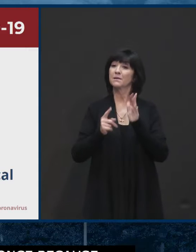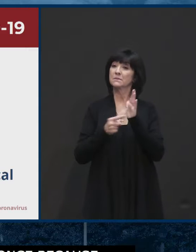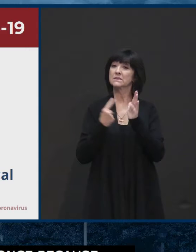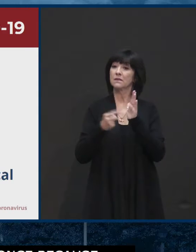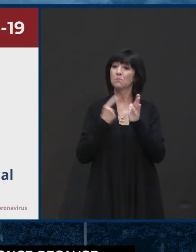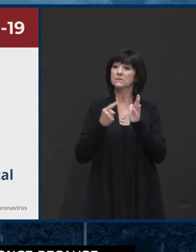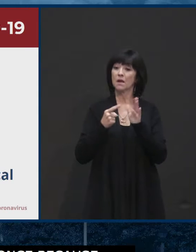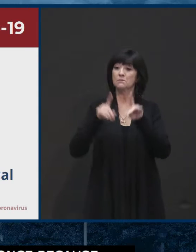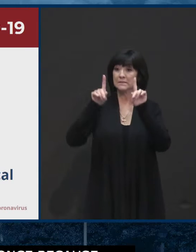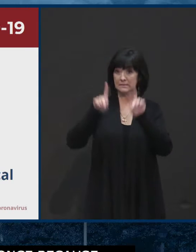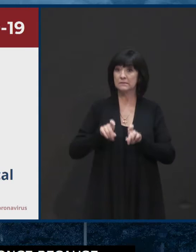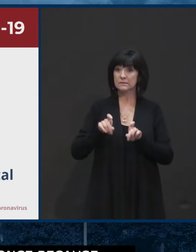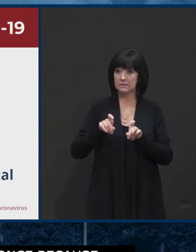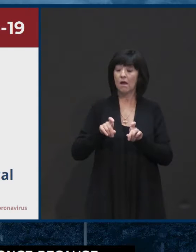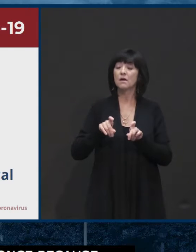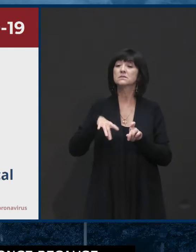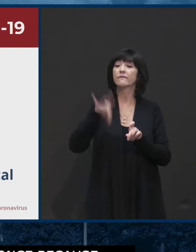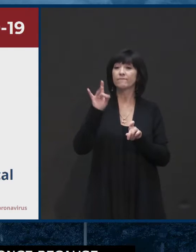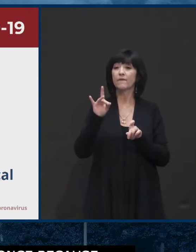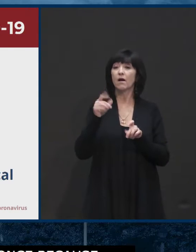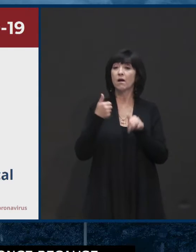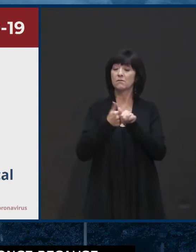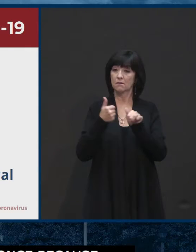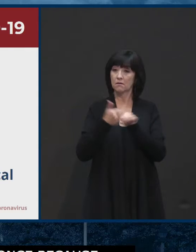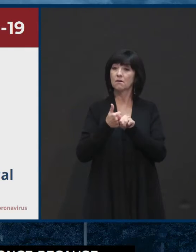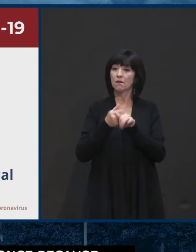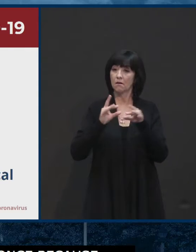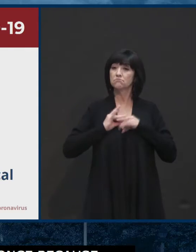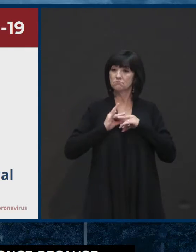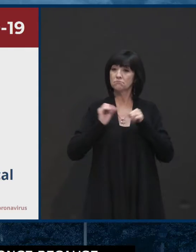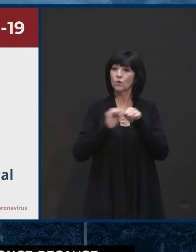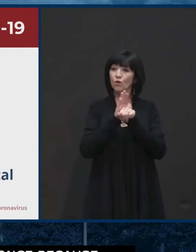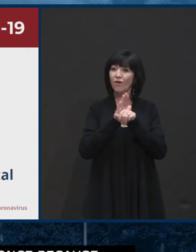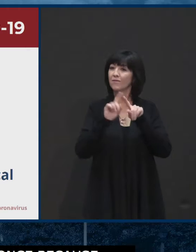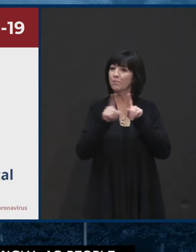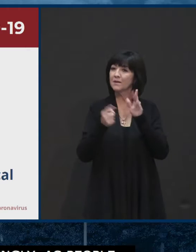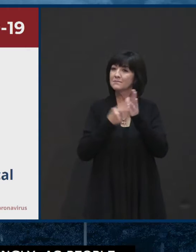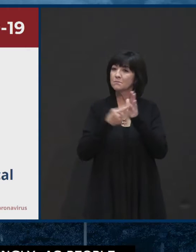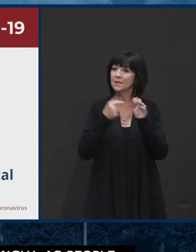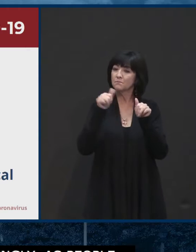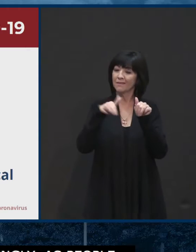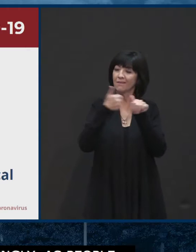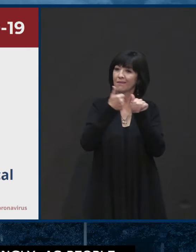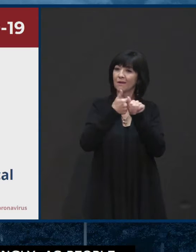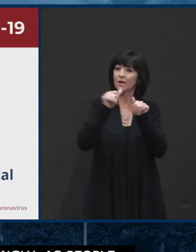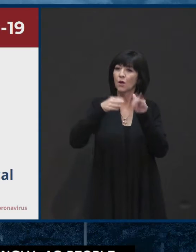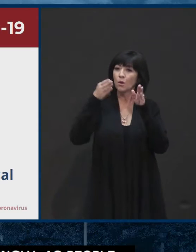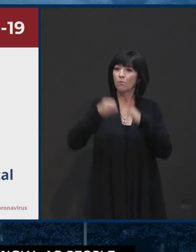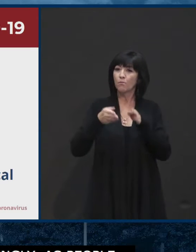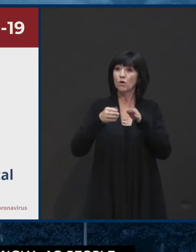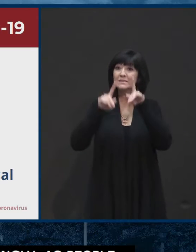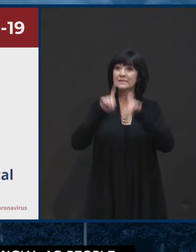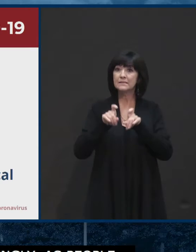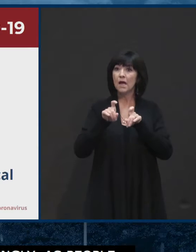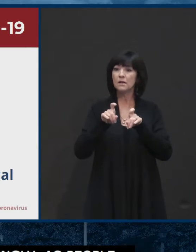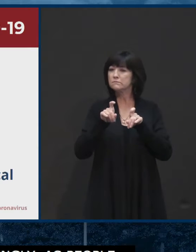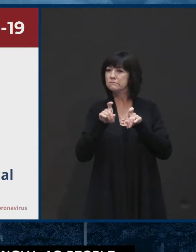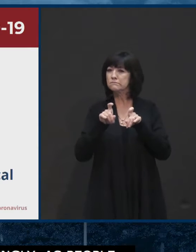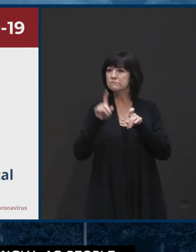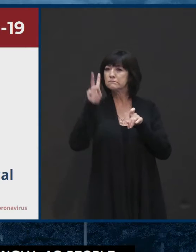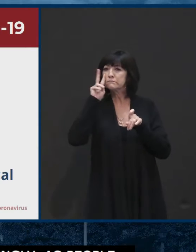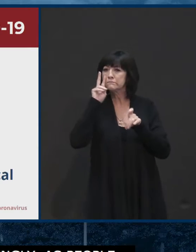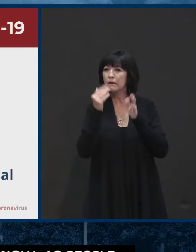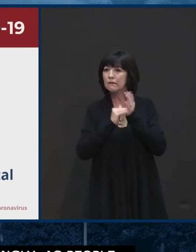the educators, teachers, and staff in schools and students, that number is going to get bigger, AJ, and you have a big number to